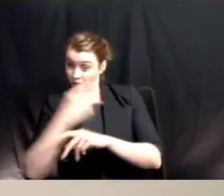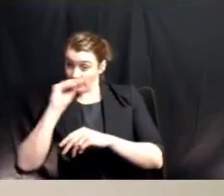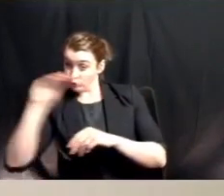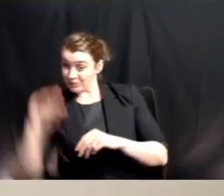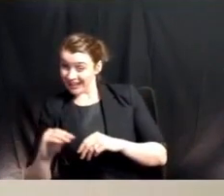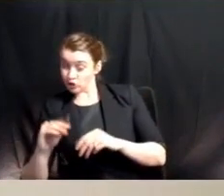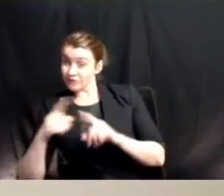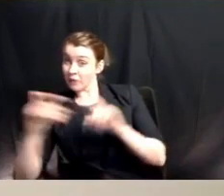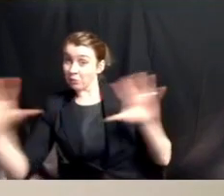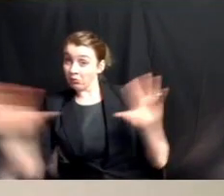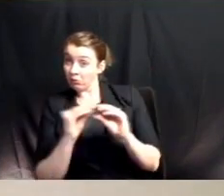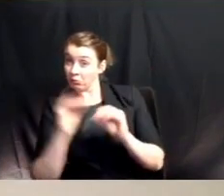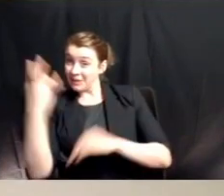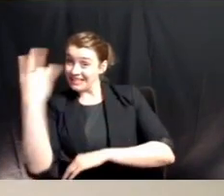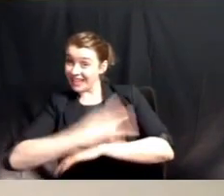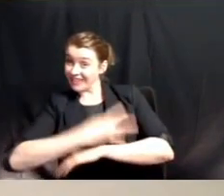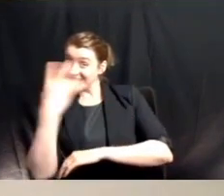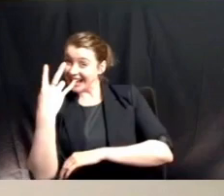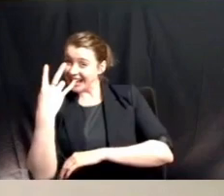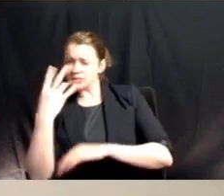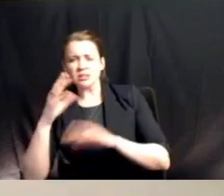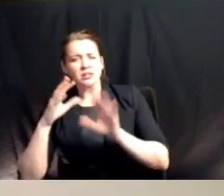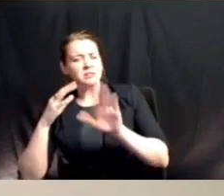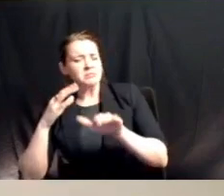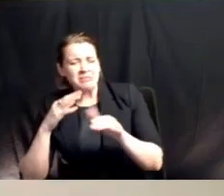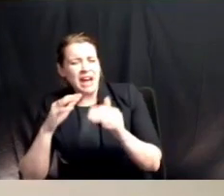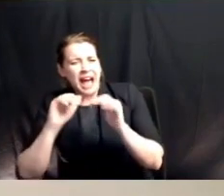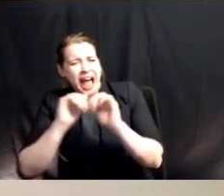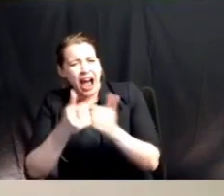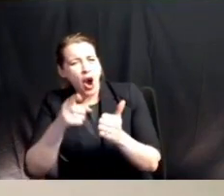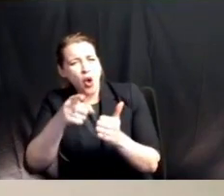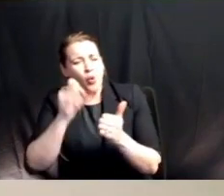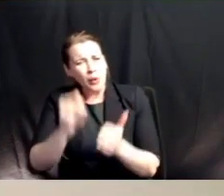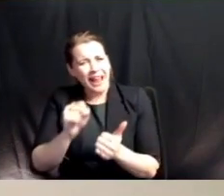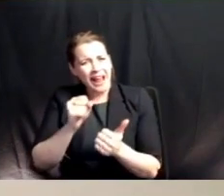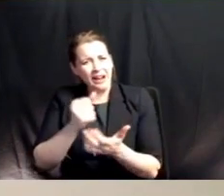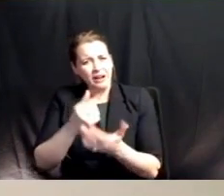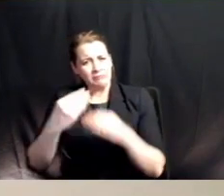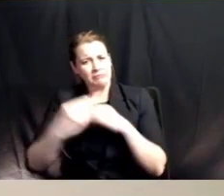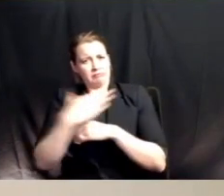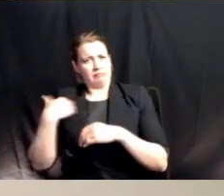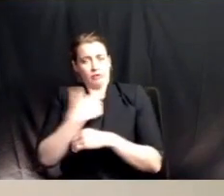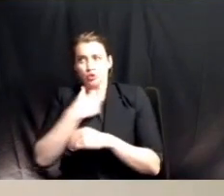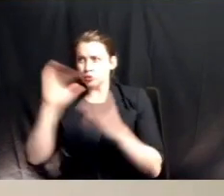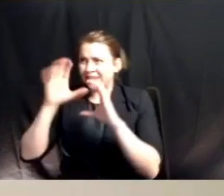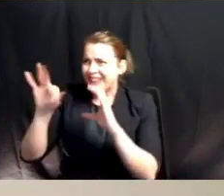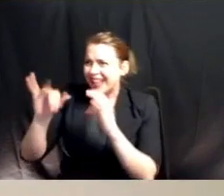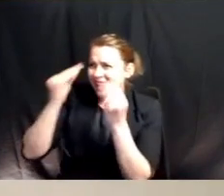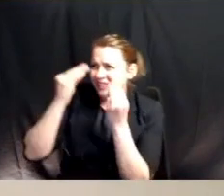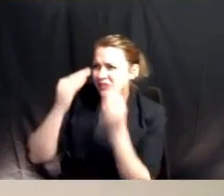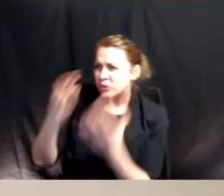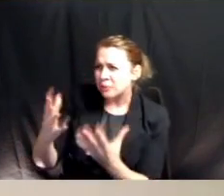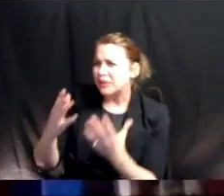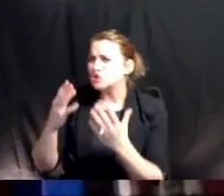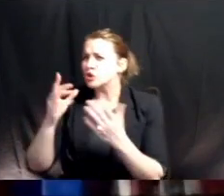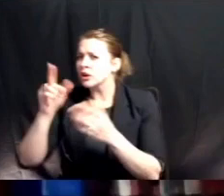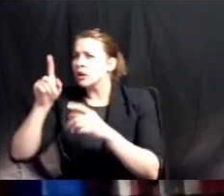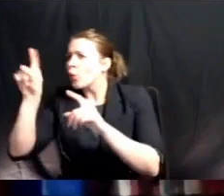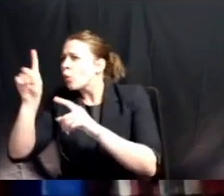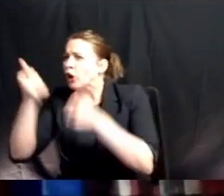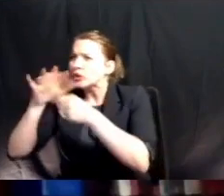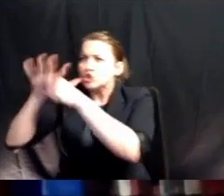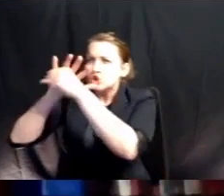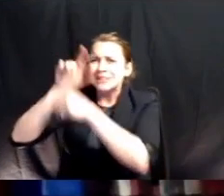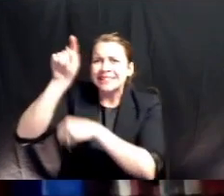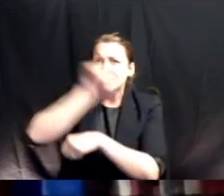understand the positivity rates of the regions, how we could find that on a daily basis? It's on the IDPH